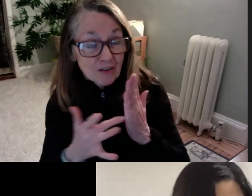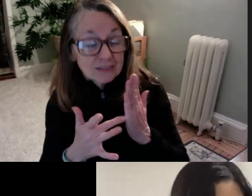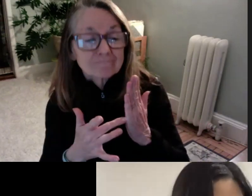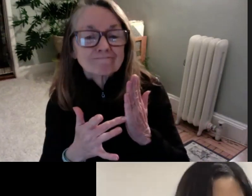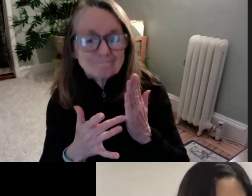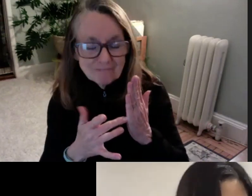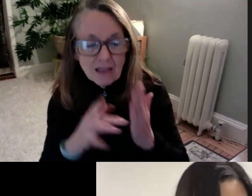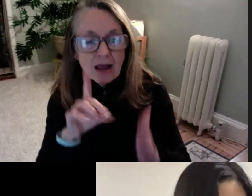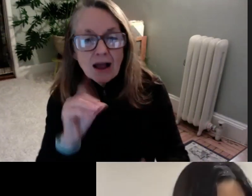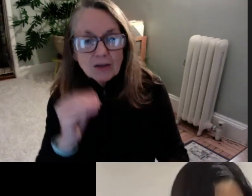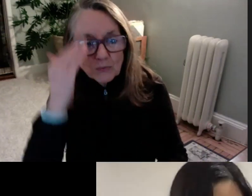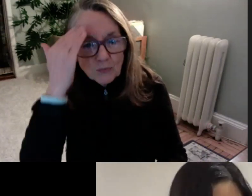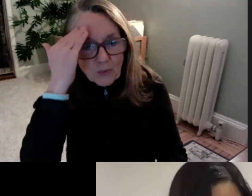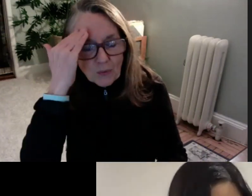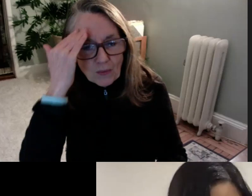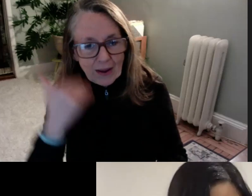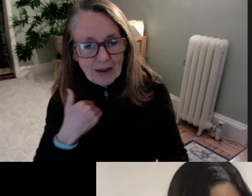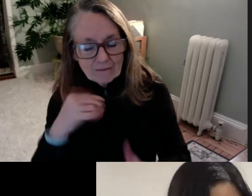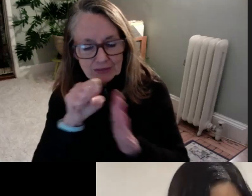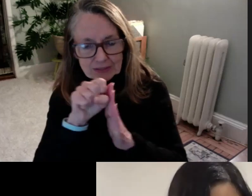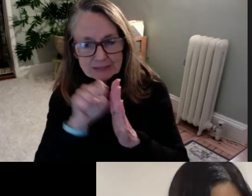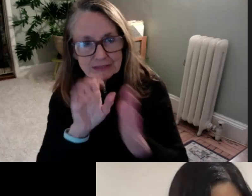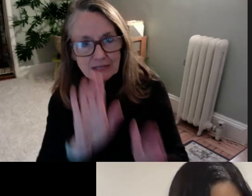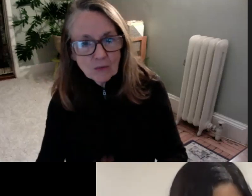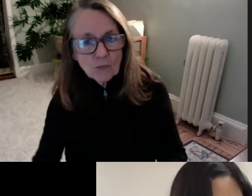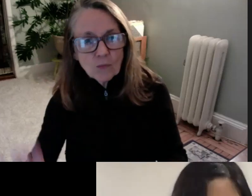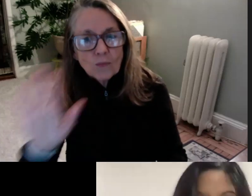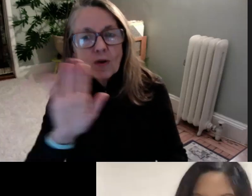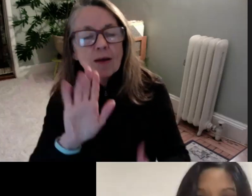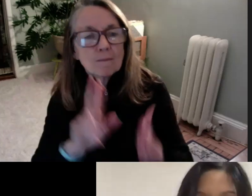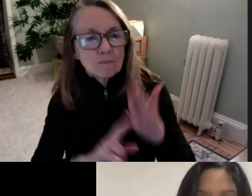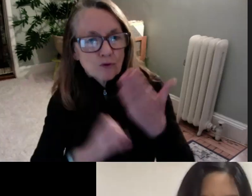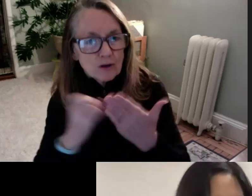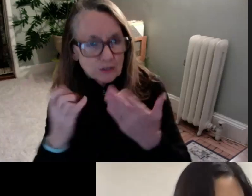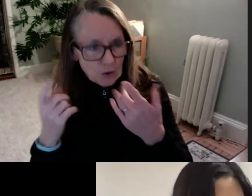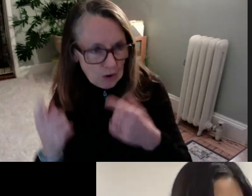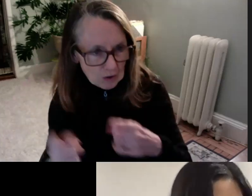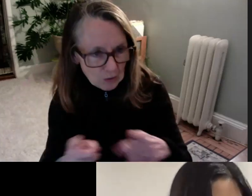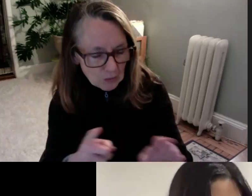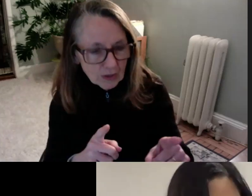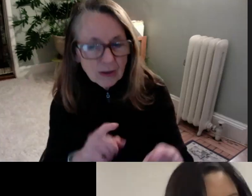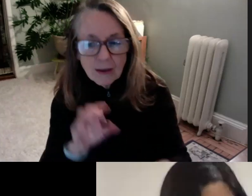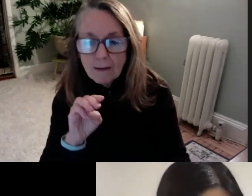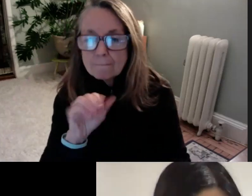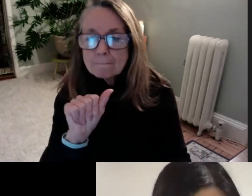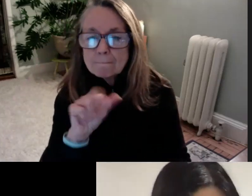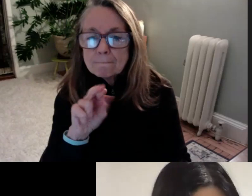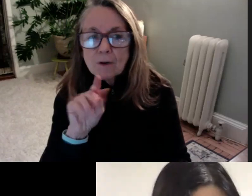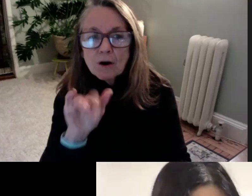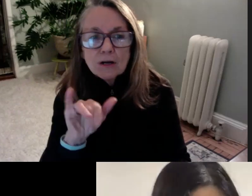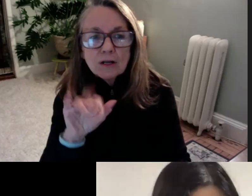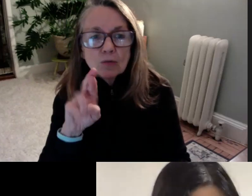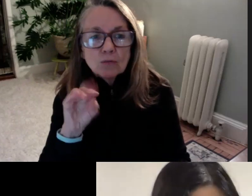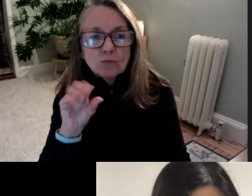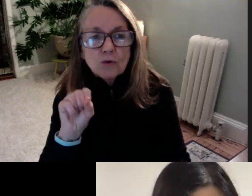I do know that there is a statewide project ongoing in that space, and Marty Rosenberg, if you're familiar with her name,